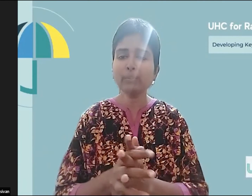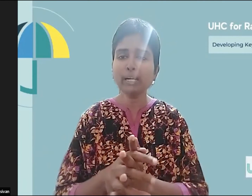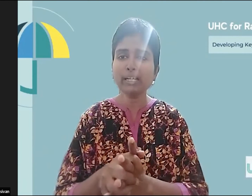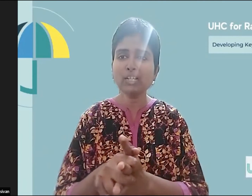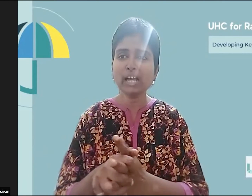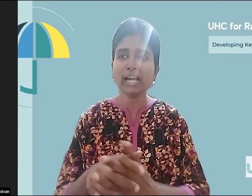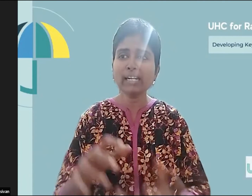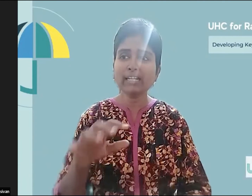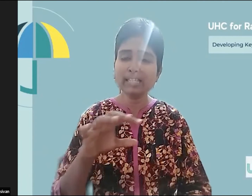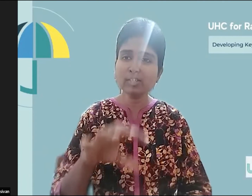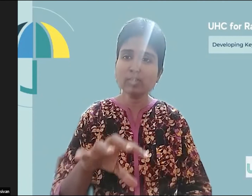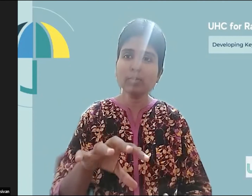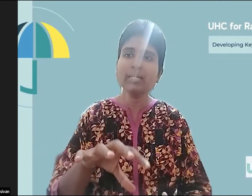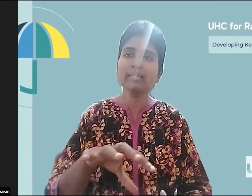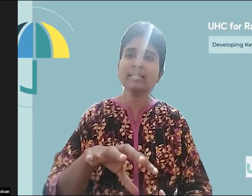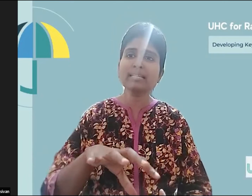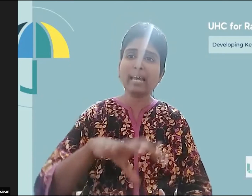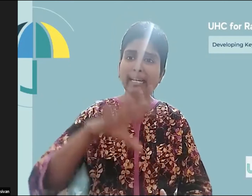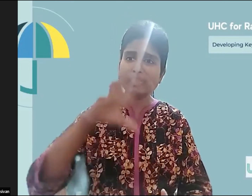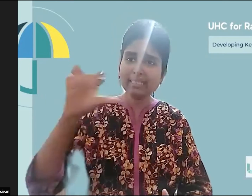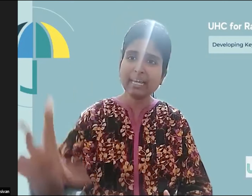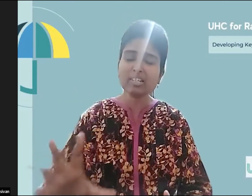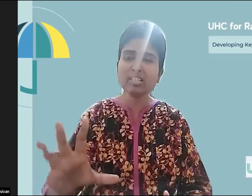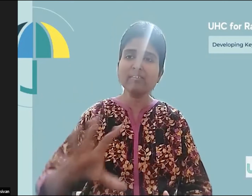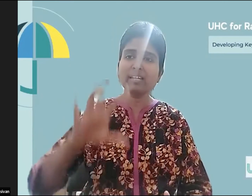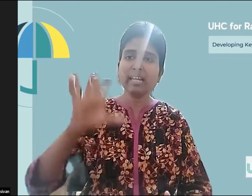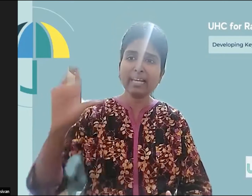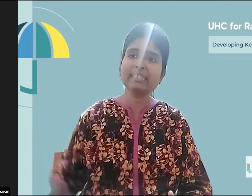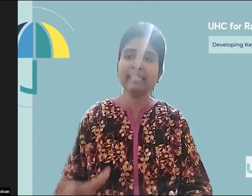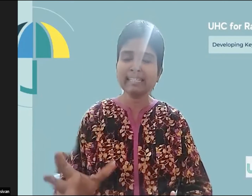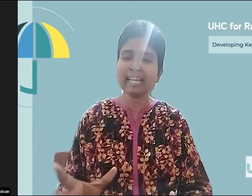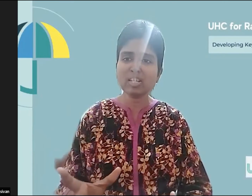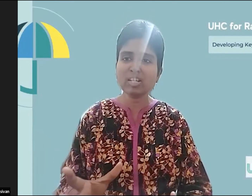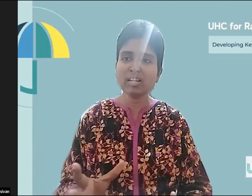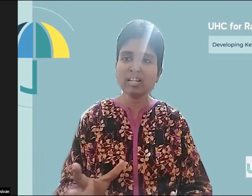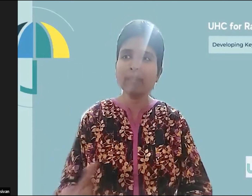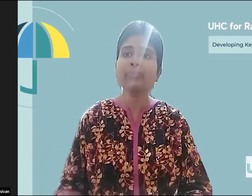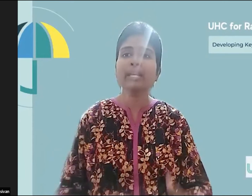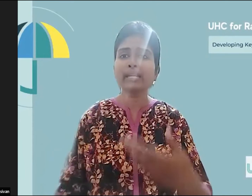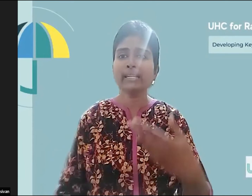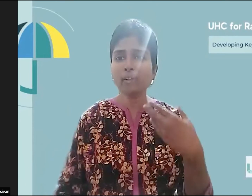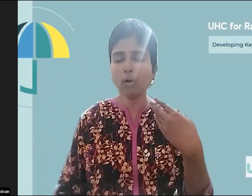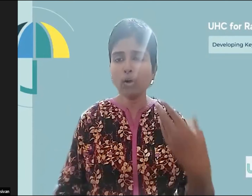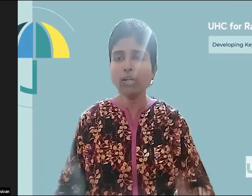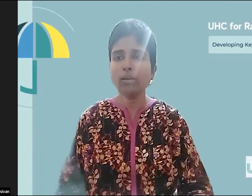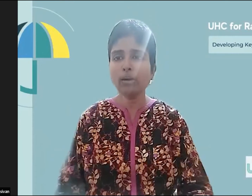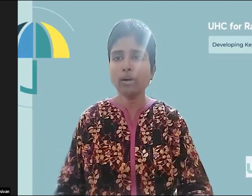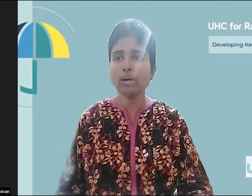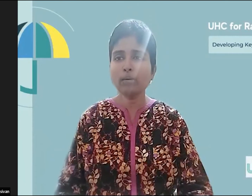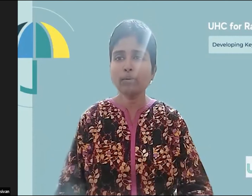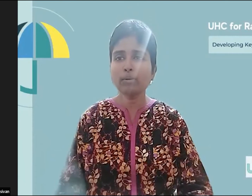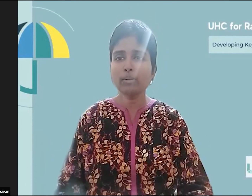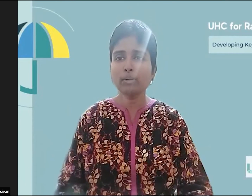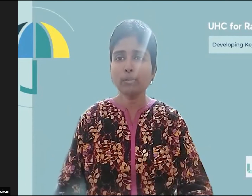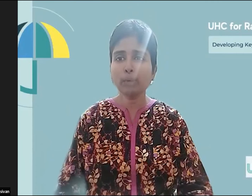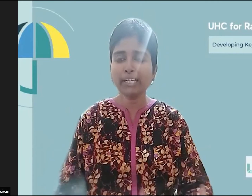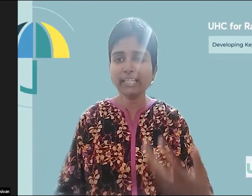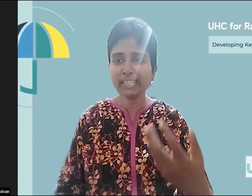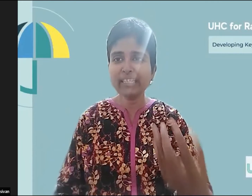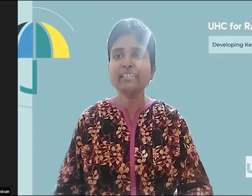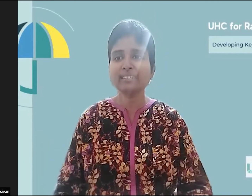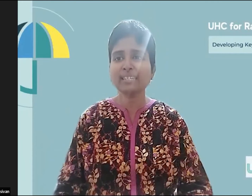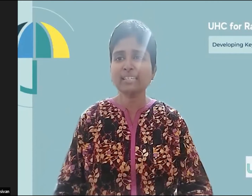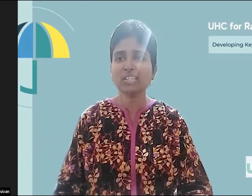given weightage, and it should be discussed at the national level, at the international level, in all